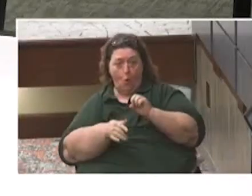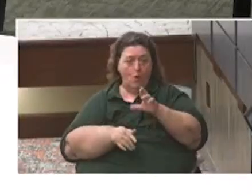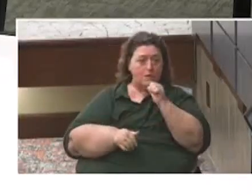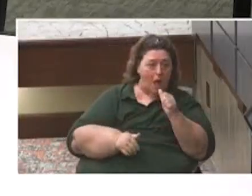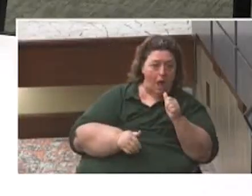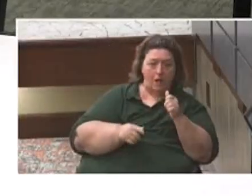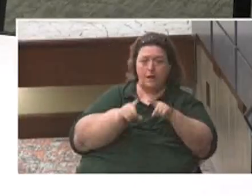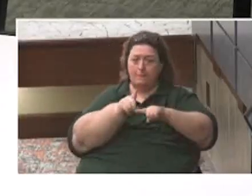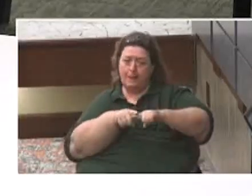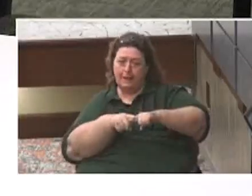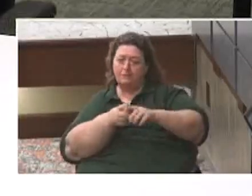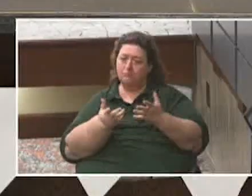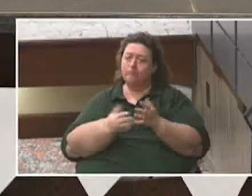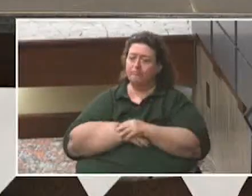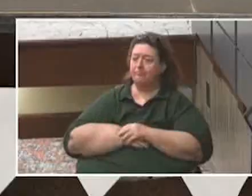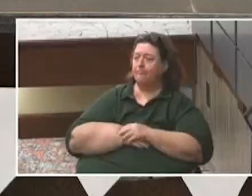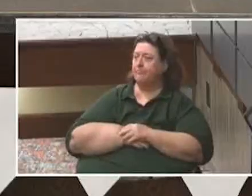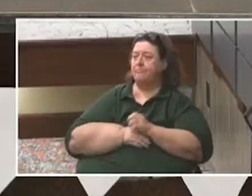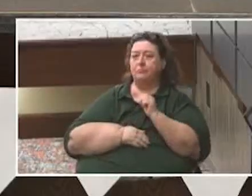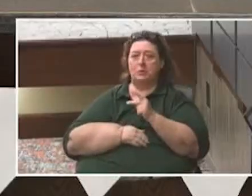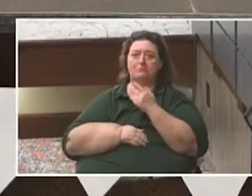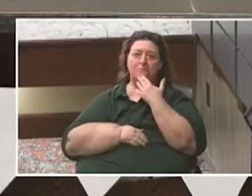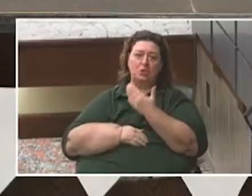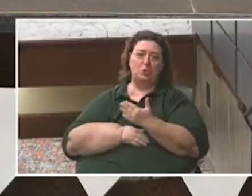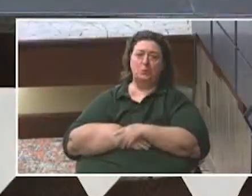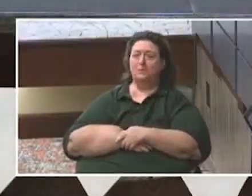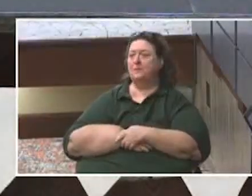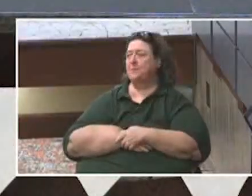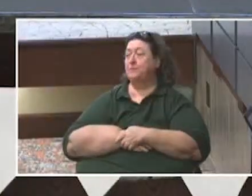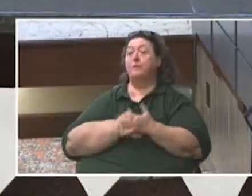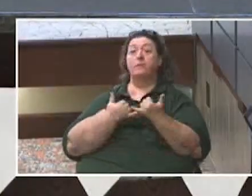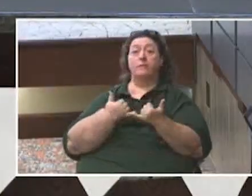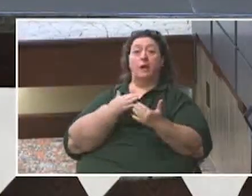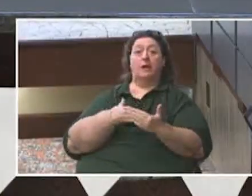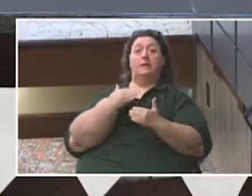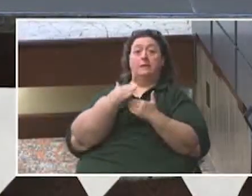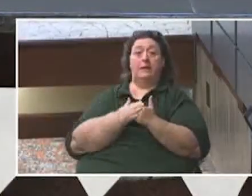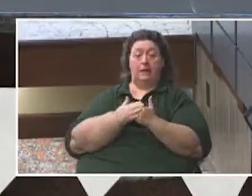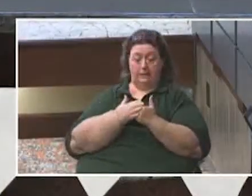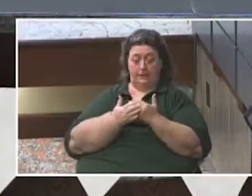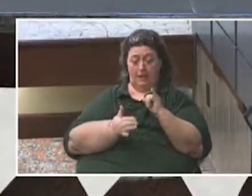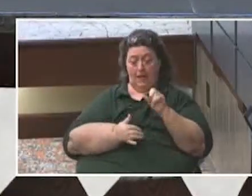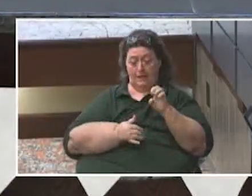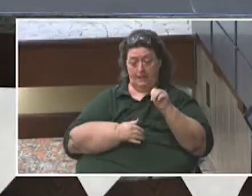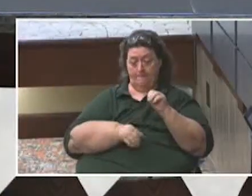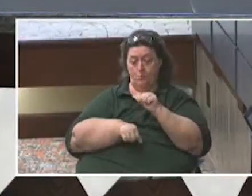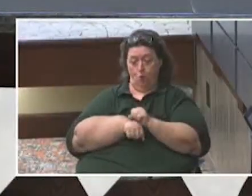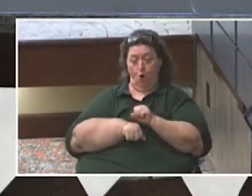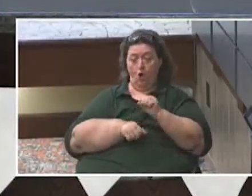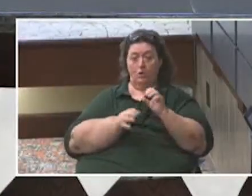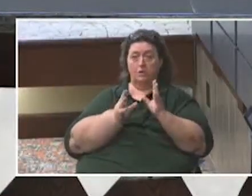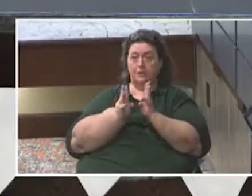a lot, Jason. Great presentation. Okay, the next item is work session